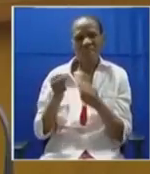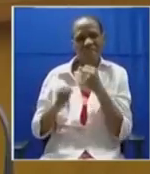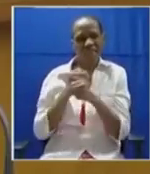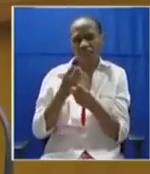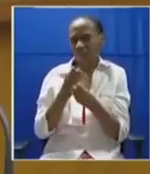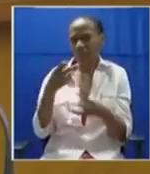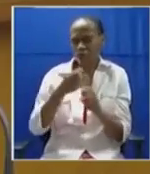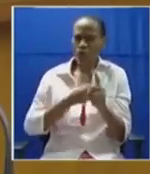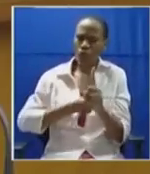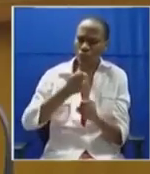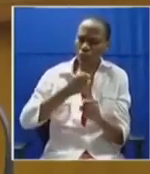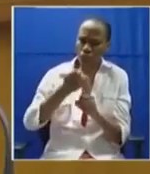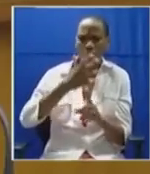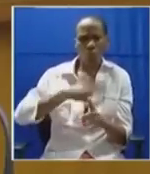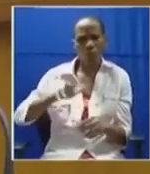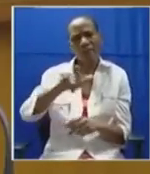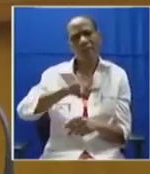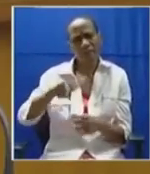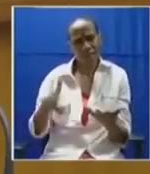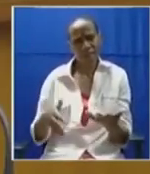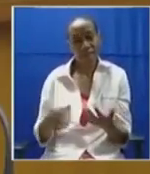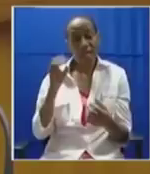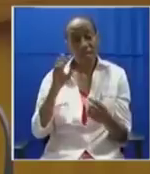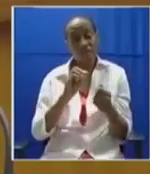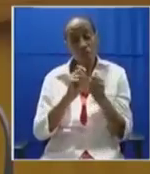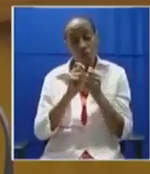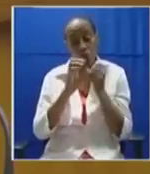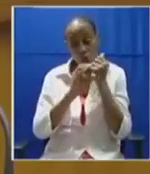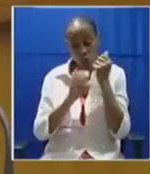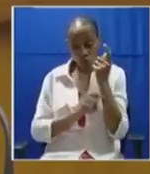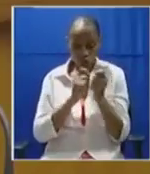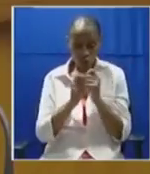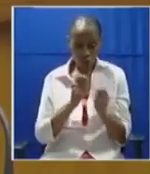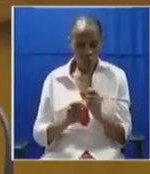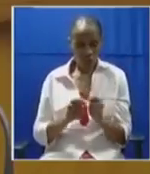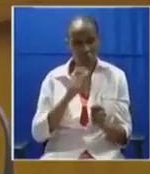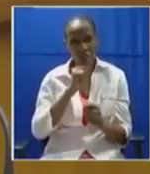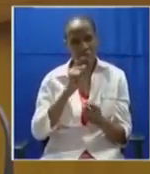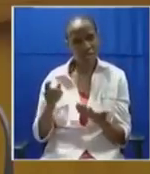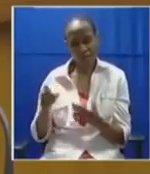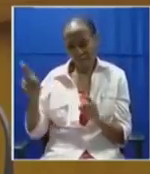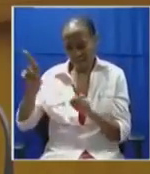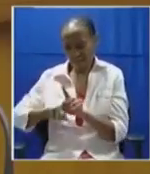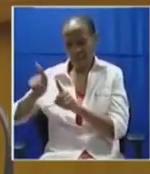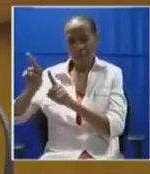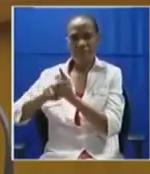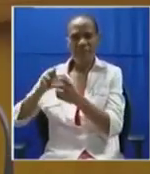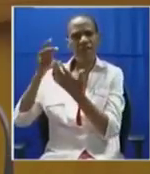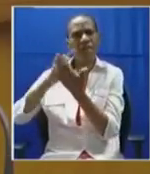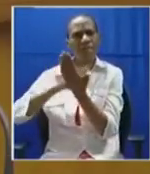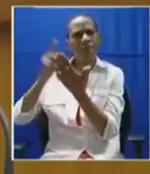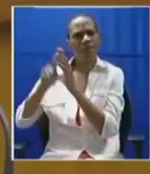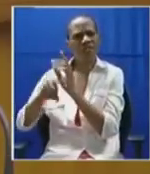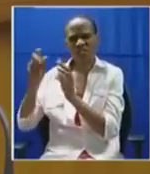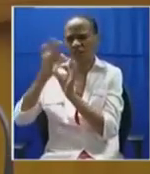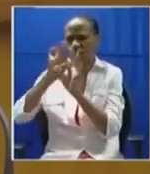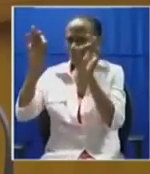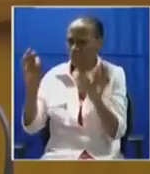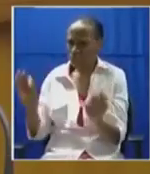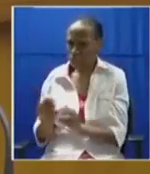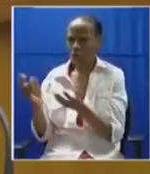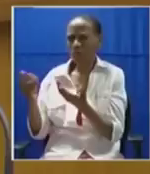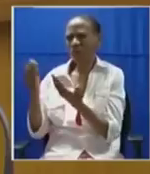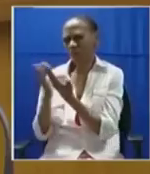years? Will amending the constitution revive all the failed restitution and redistribution farms lying